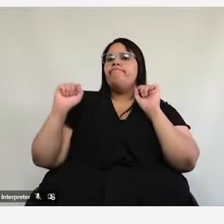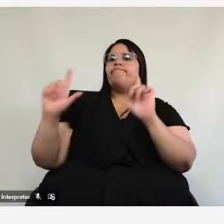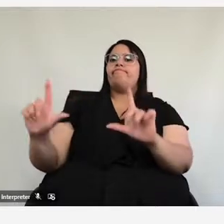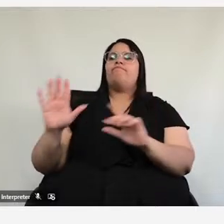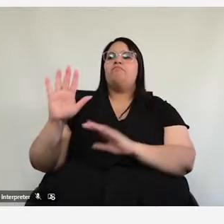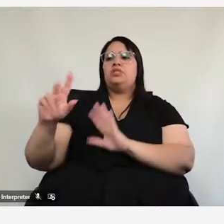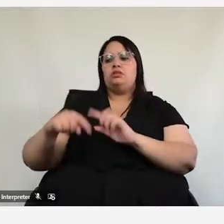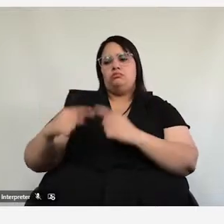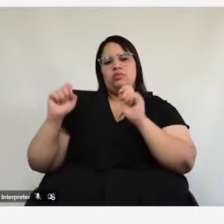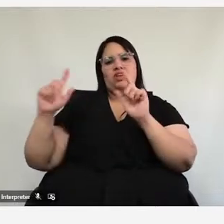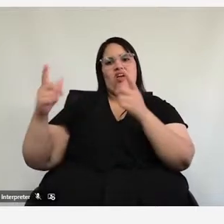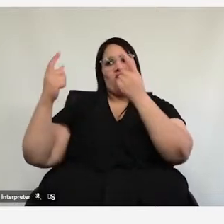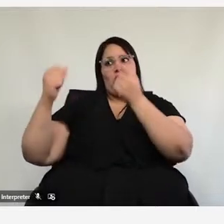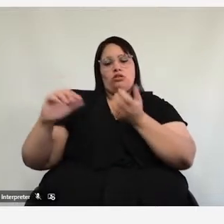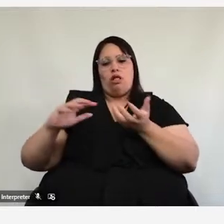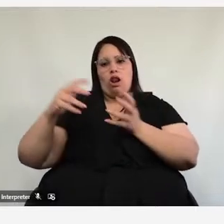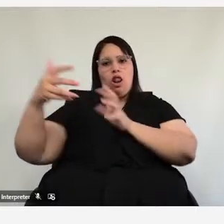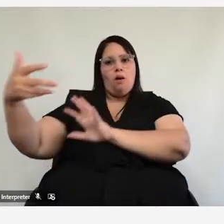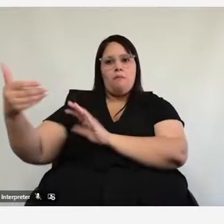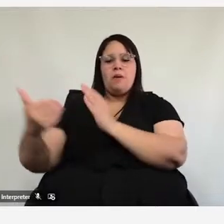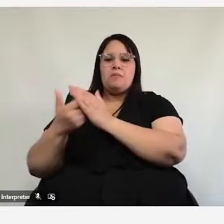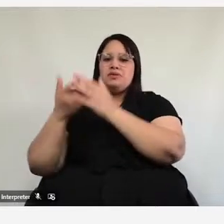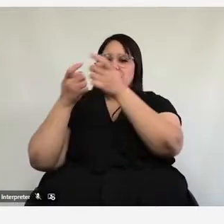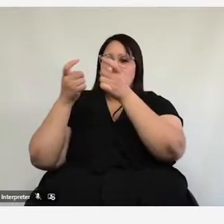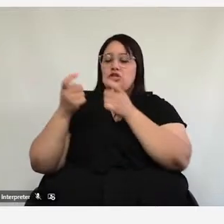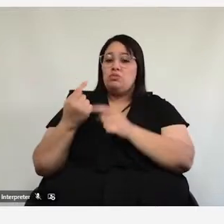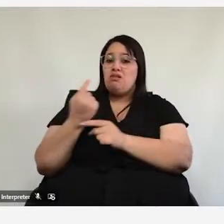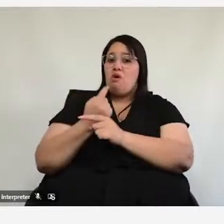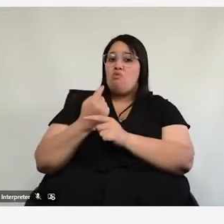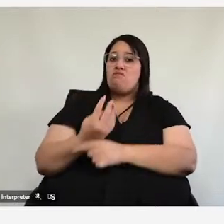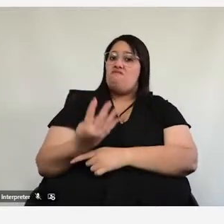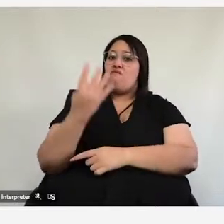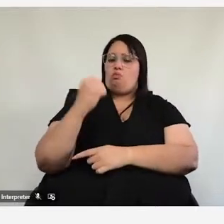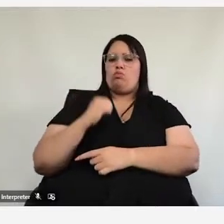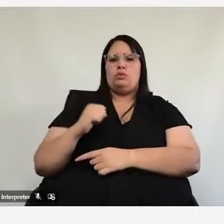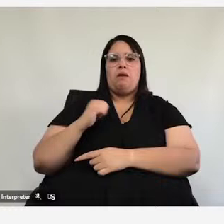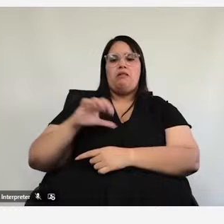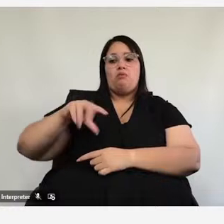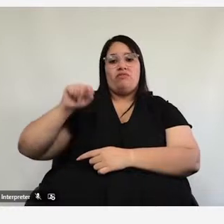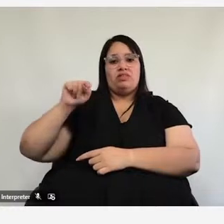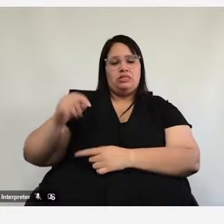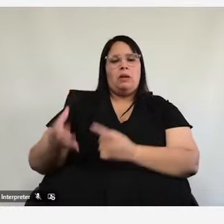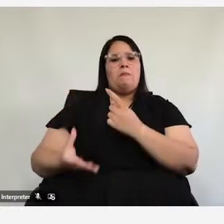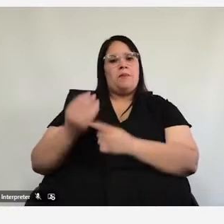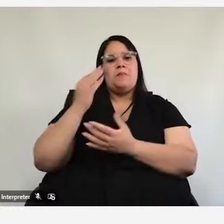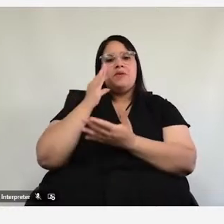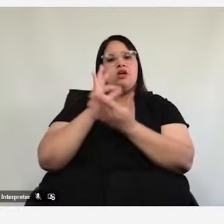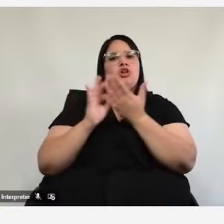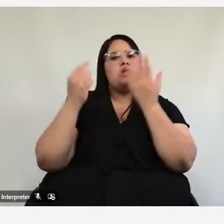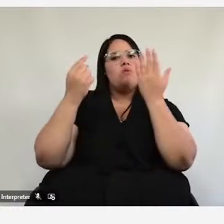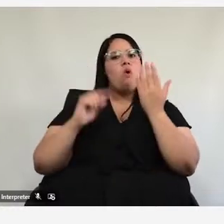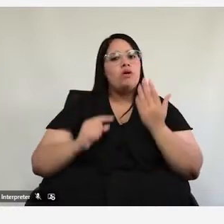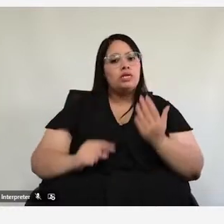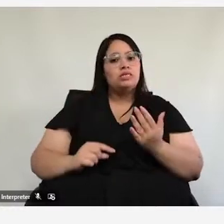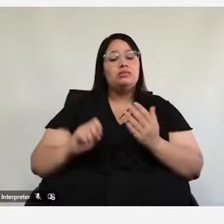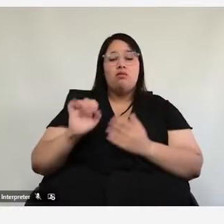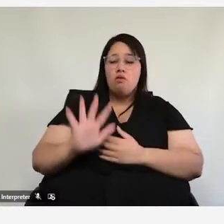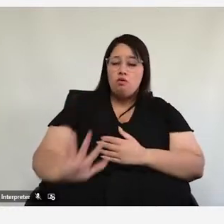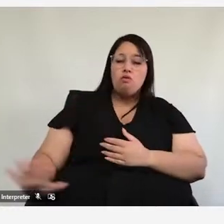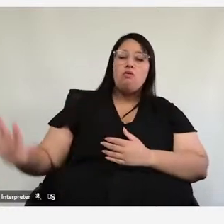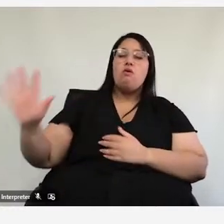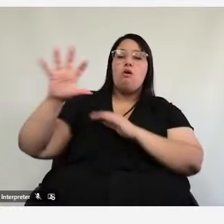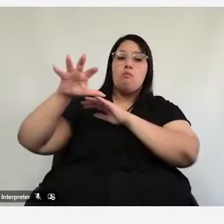picture of financial chaos and mismanagement. Only 4 municipalities in that province managed to achieve clean audits in the entire